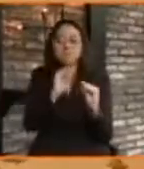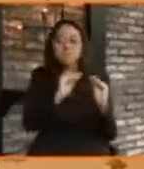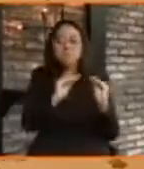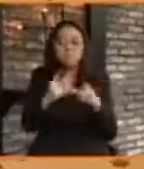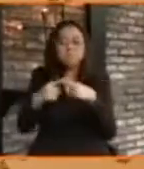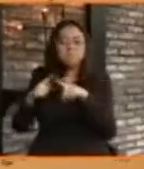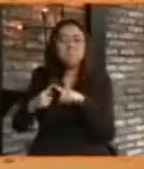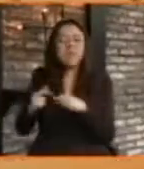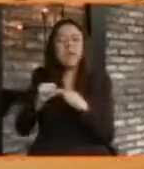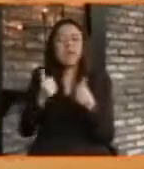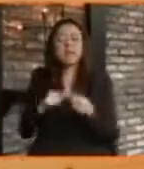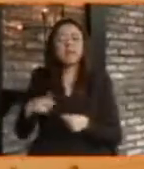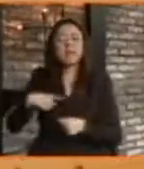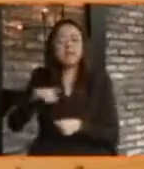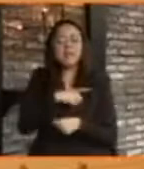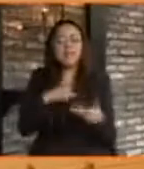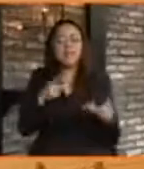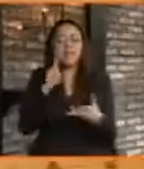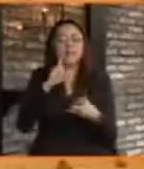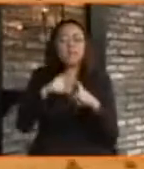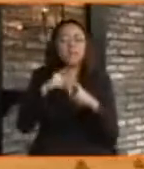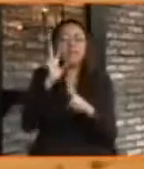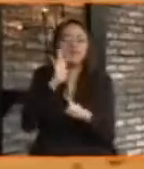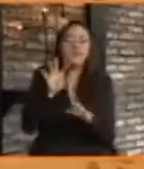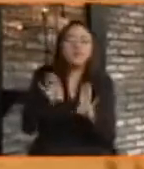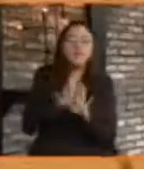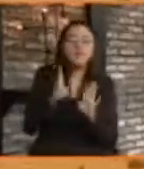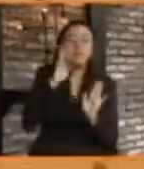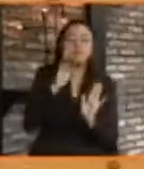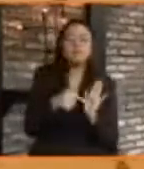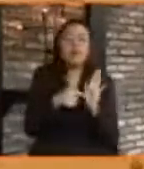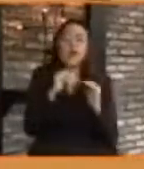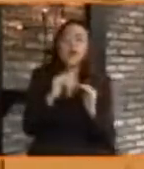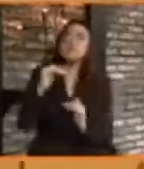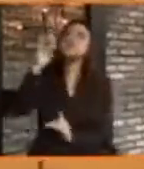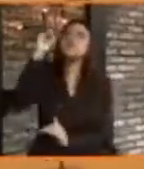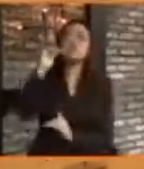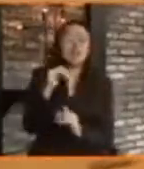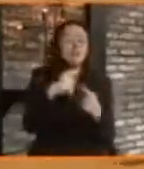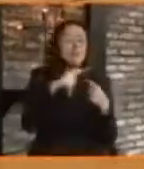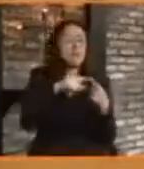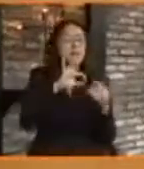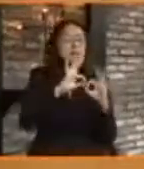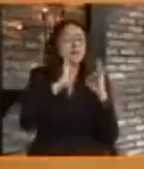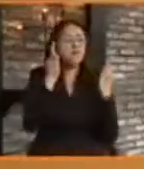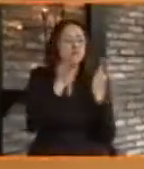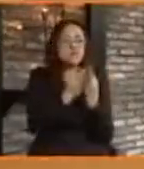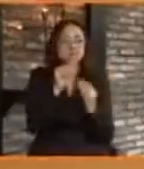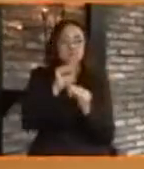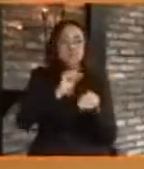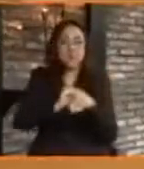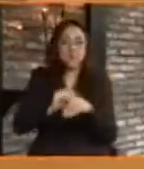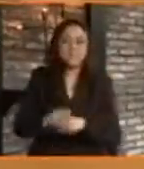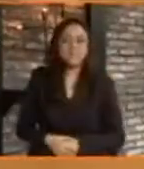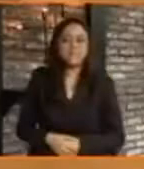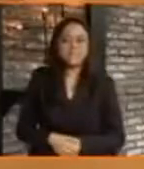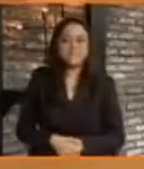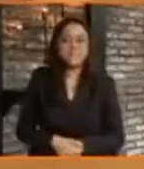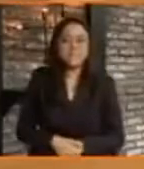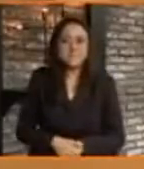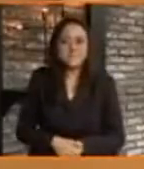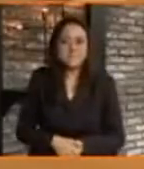from the artist about the placement and the height that the submarines must hang.